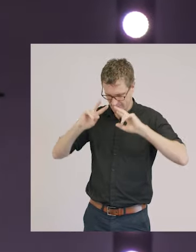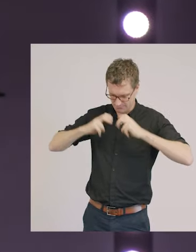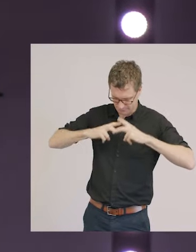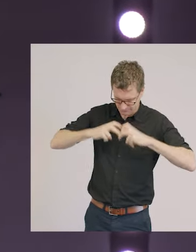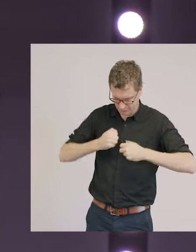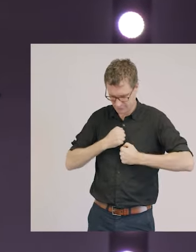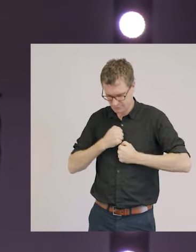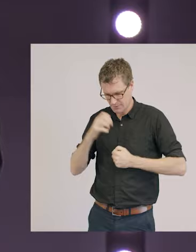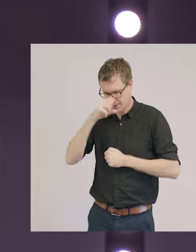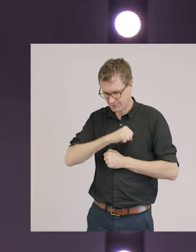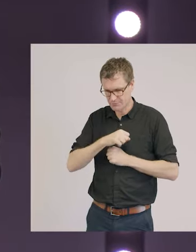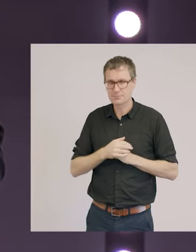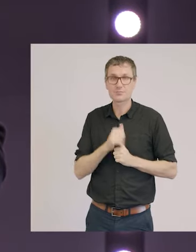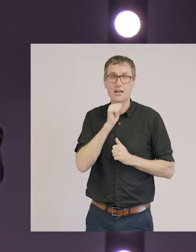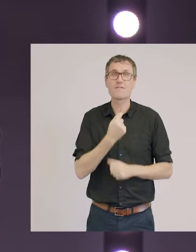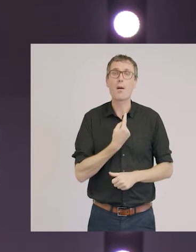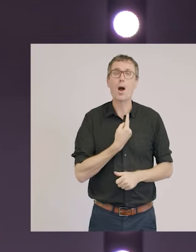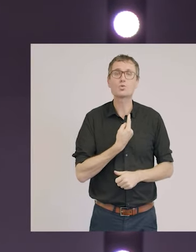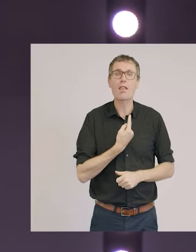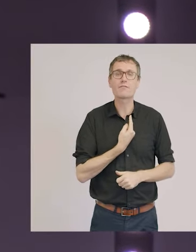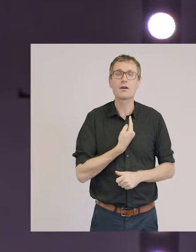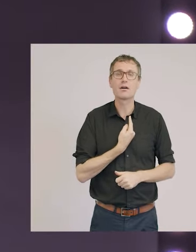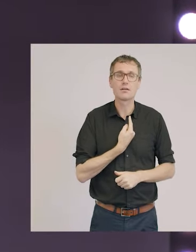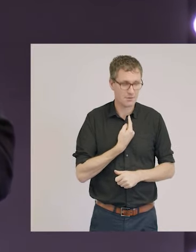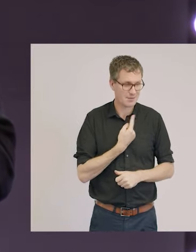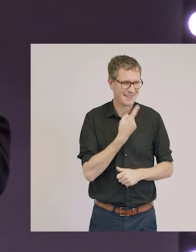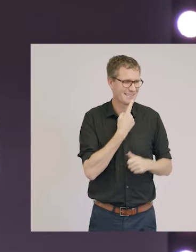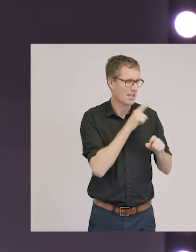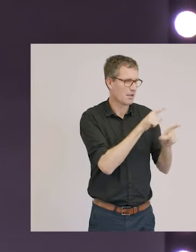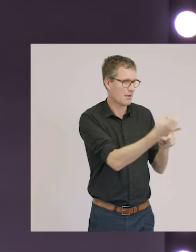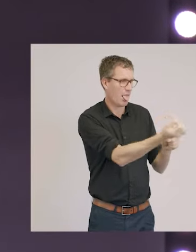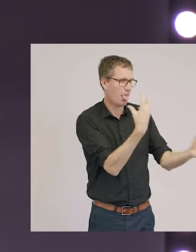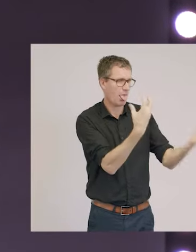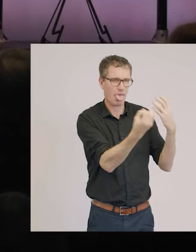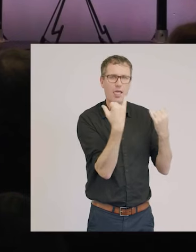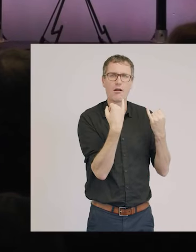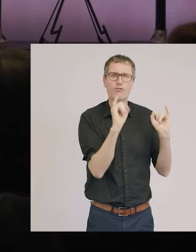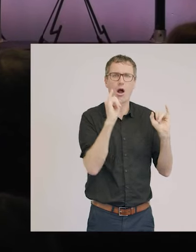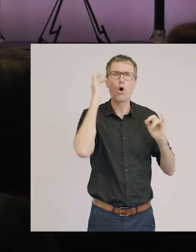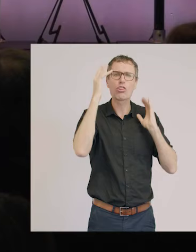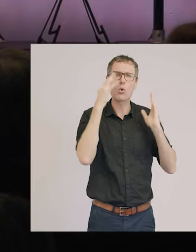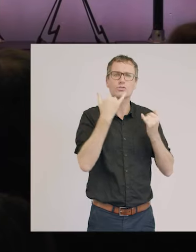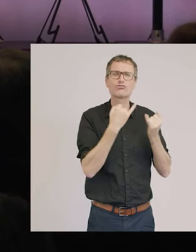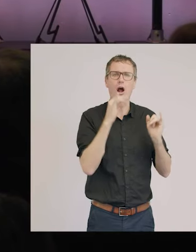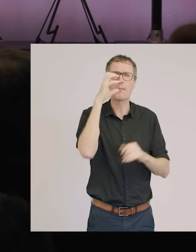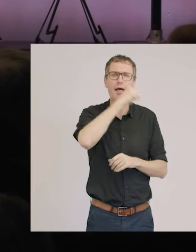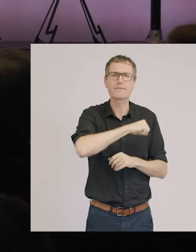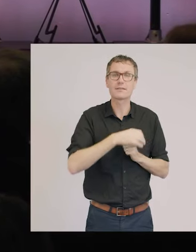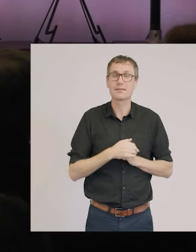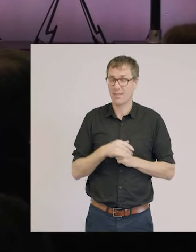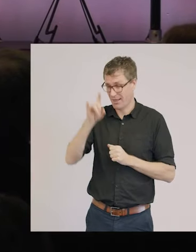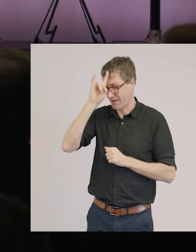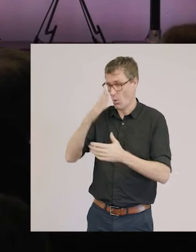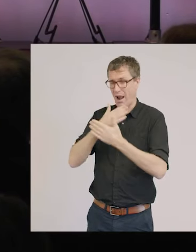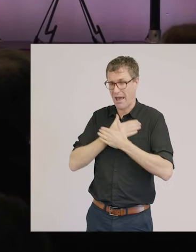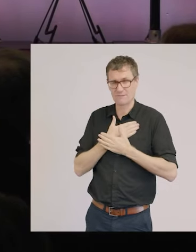for things that's coming all the time. When you're by yourself, you are much more prone to a wolf coming and giving you